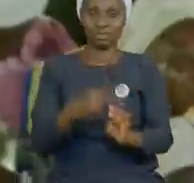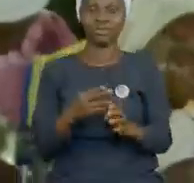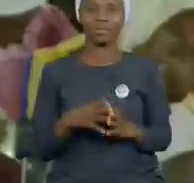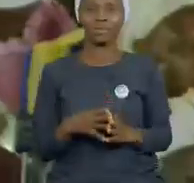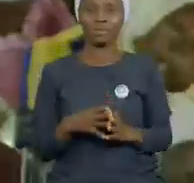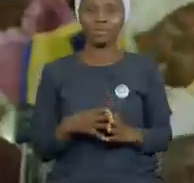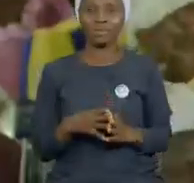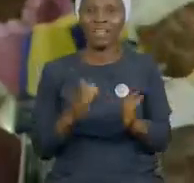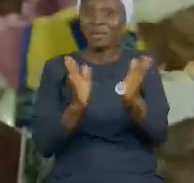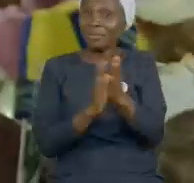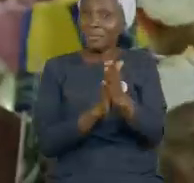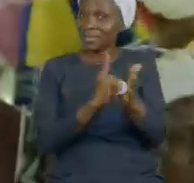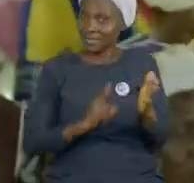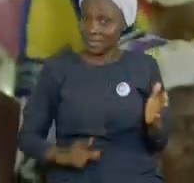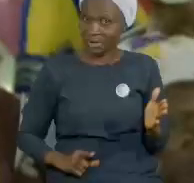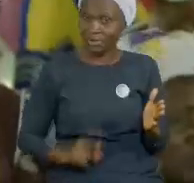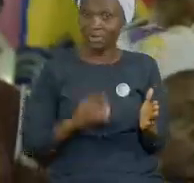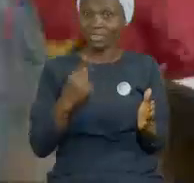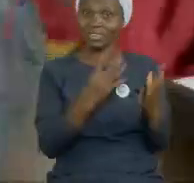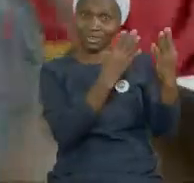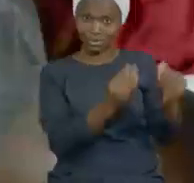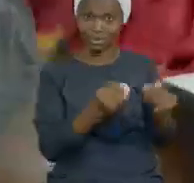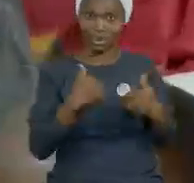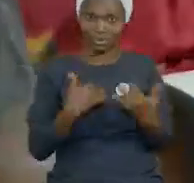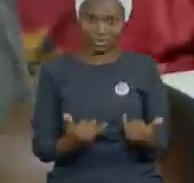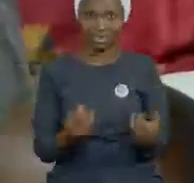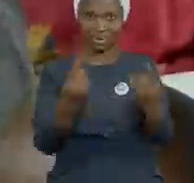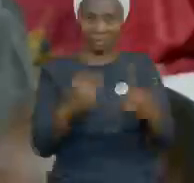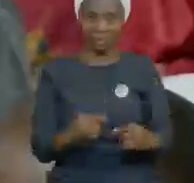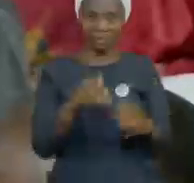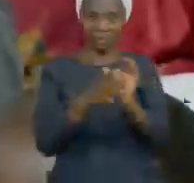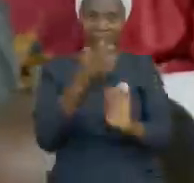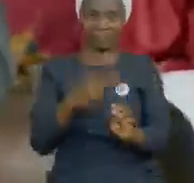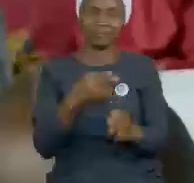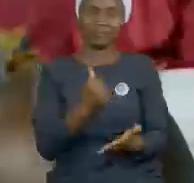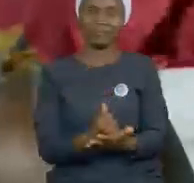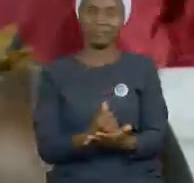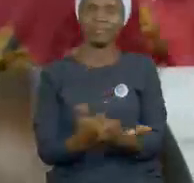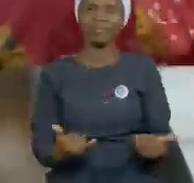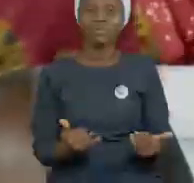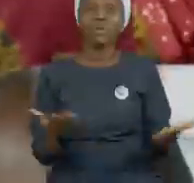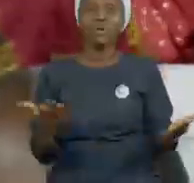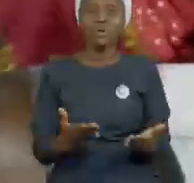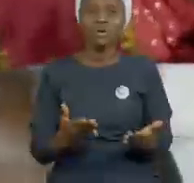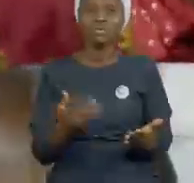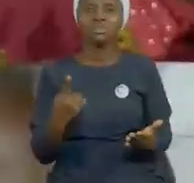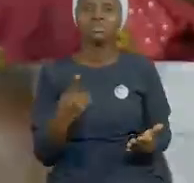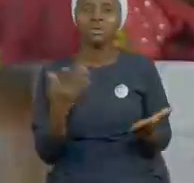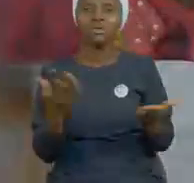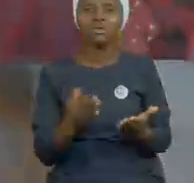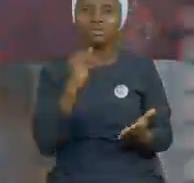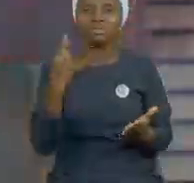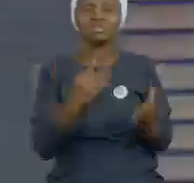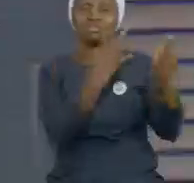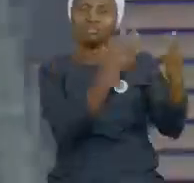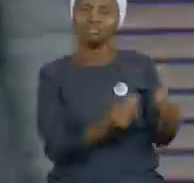Praise the Lord, the solution has now come. What's the solution? What's the reward?